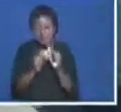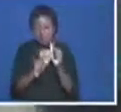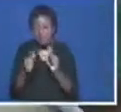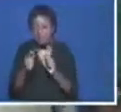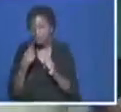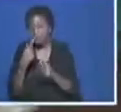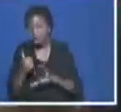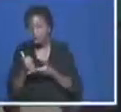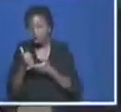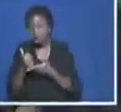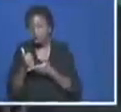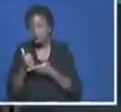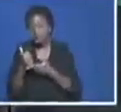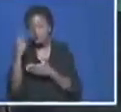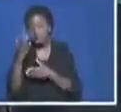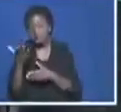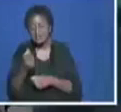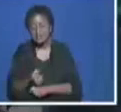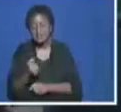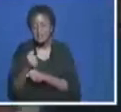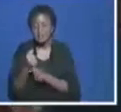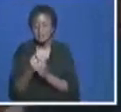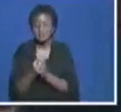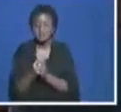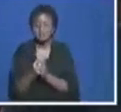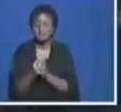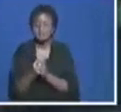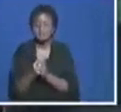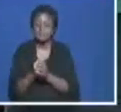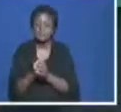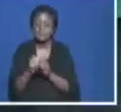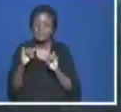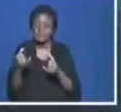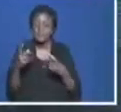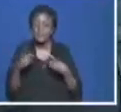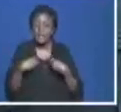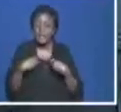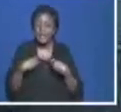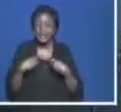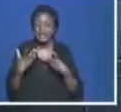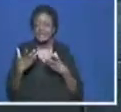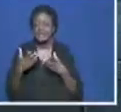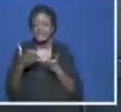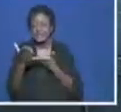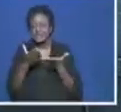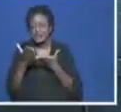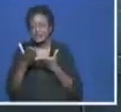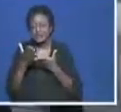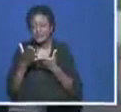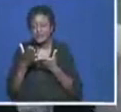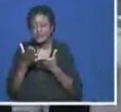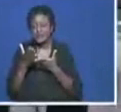to assist for their support. We just had an ordination service on Wednesday, and